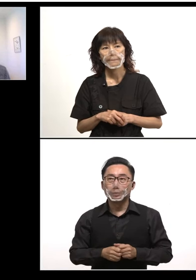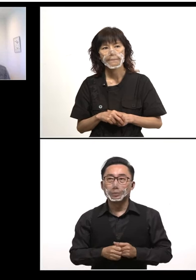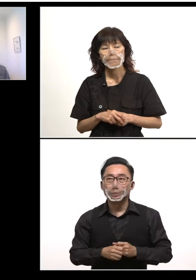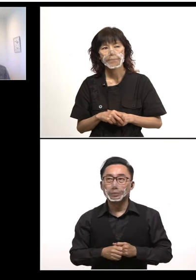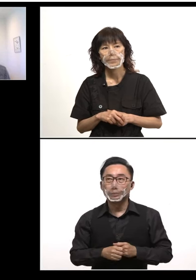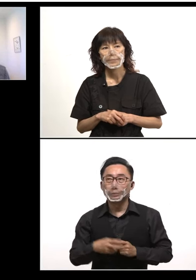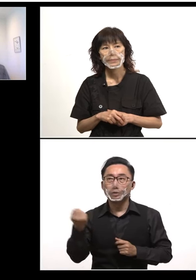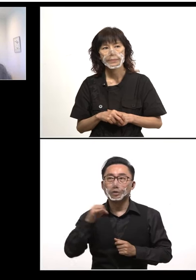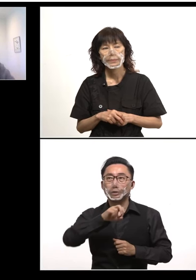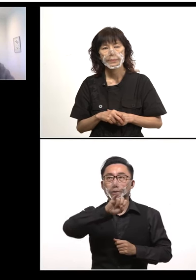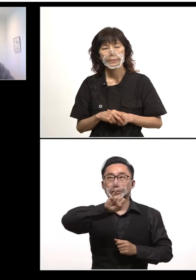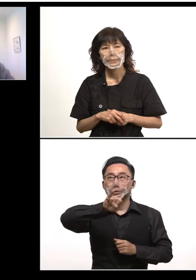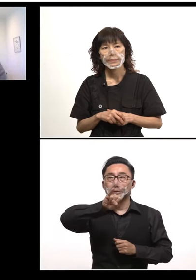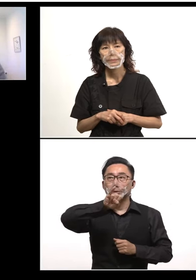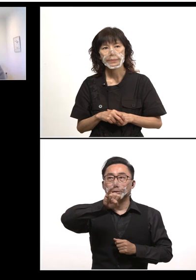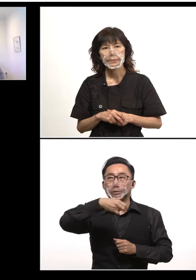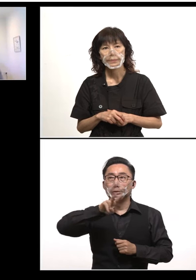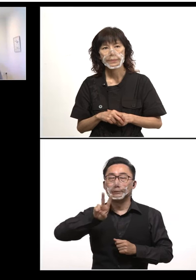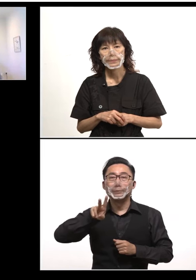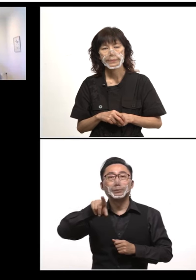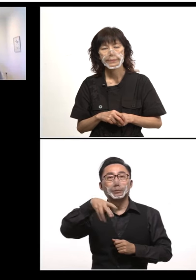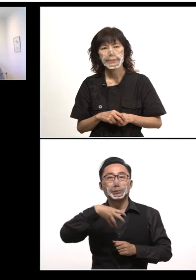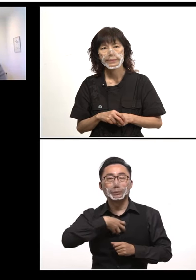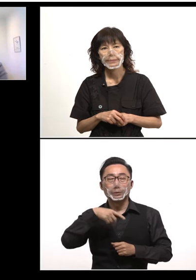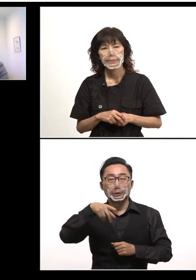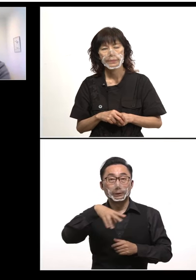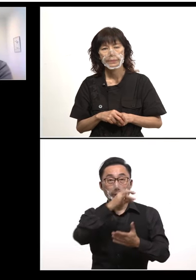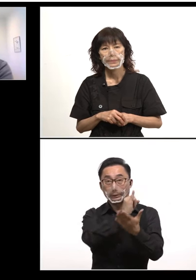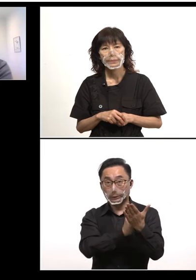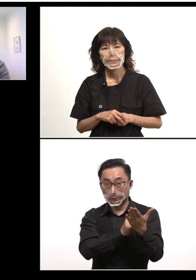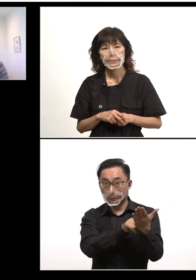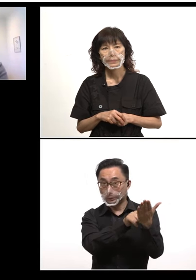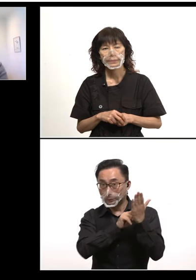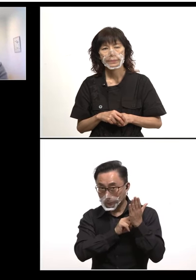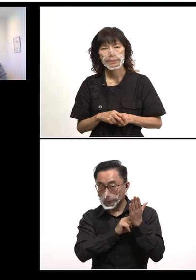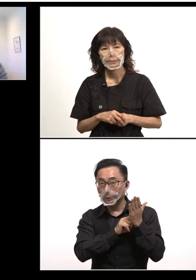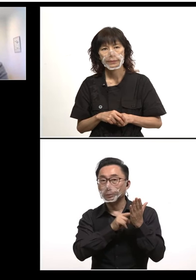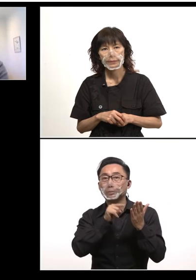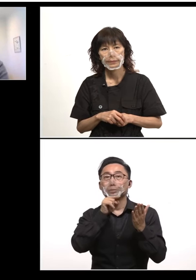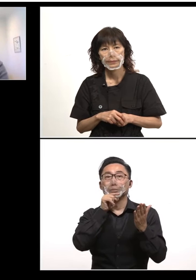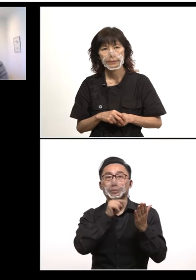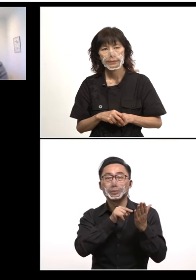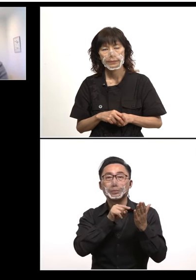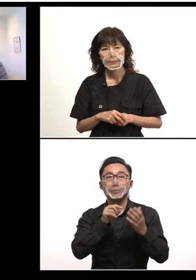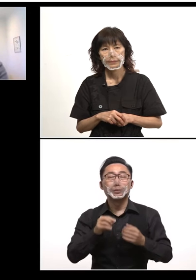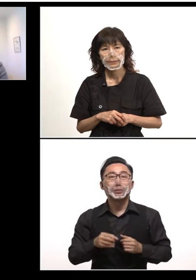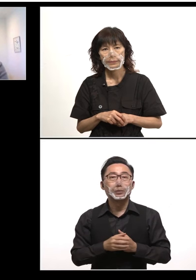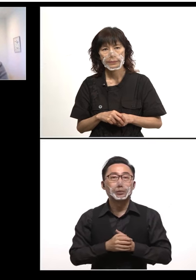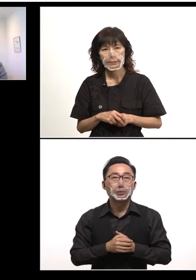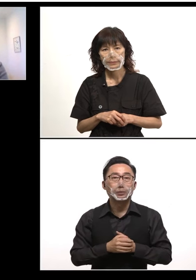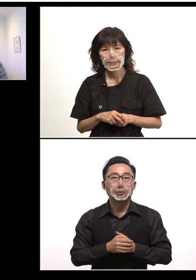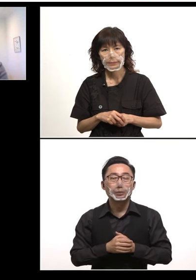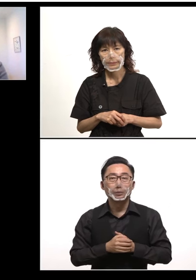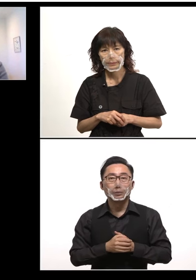that art is one of the most satisfying avenues you could pursue